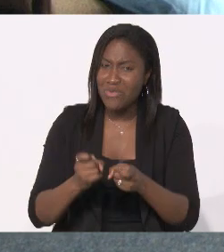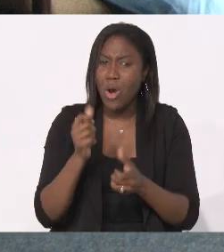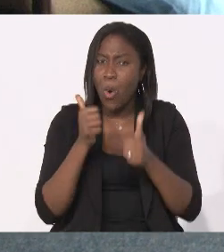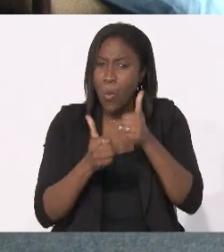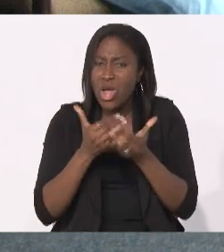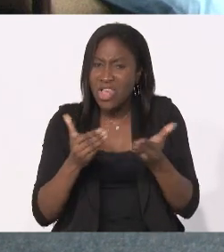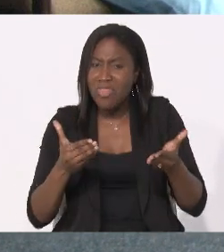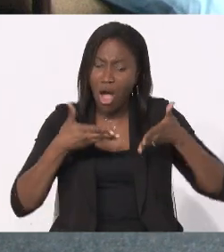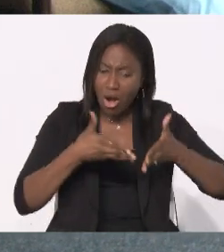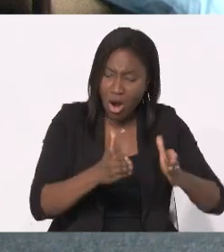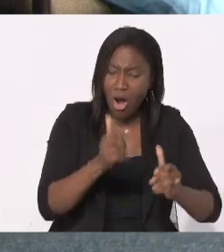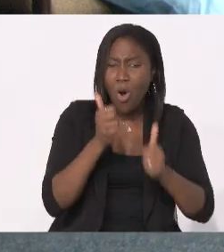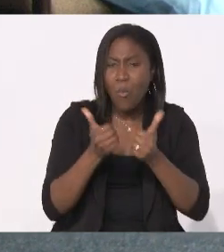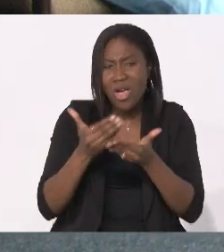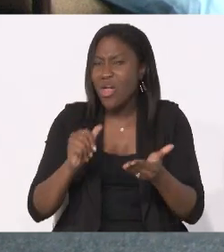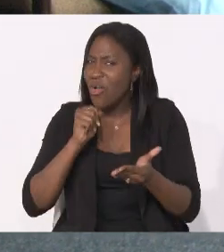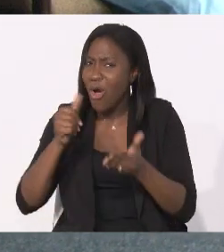this